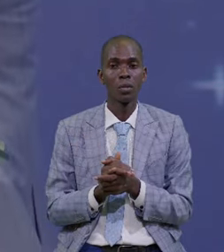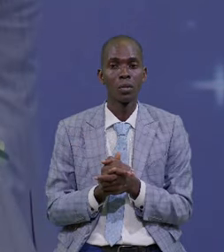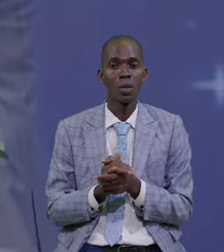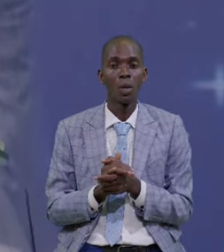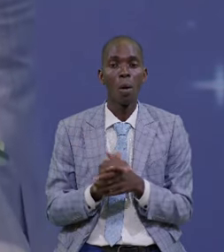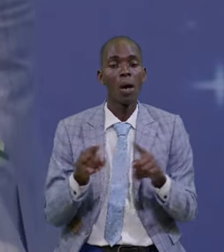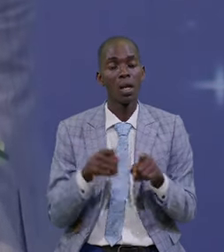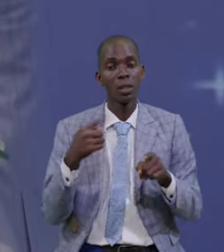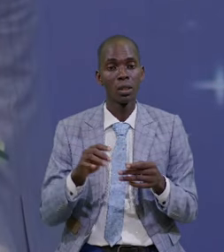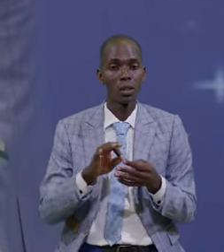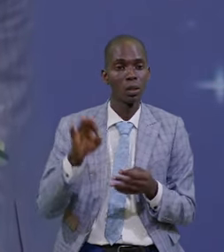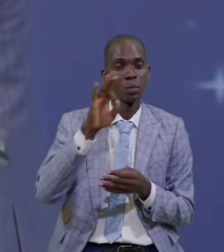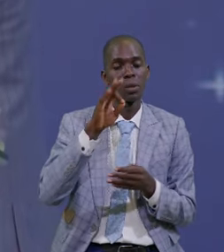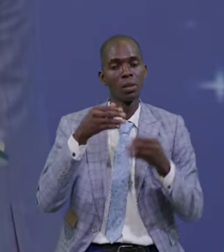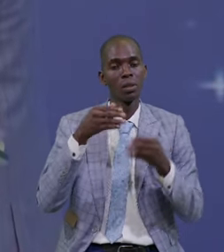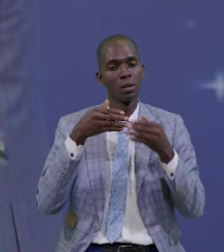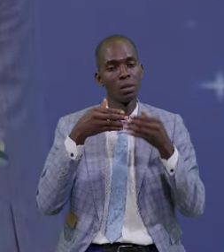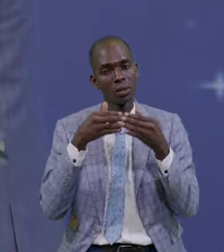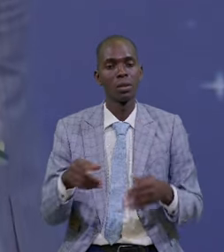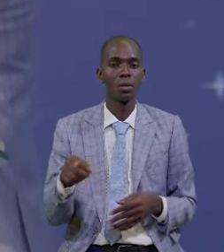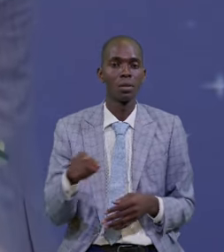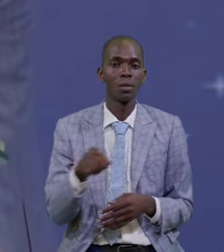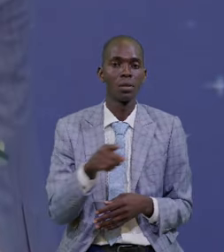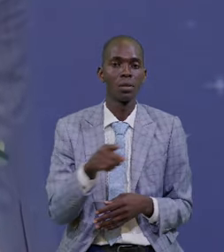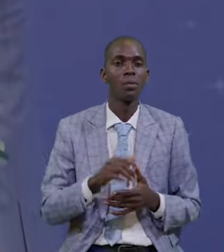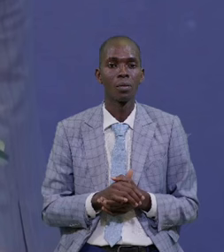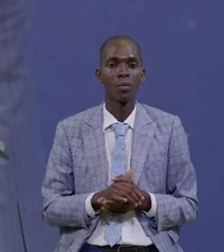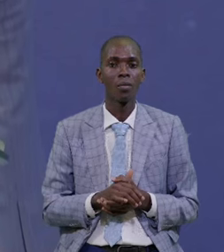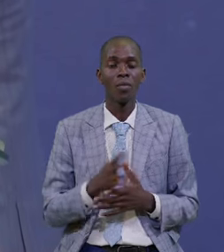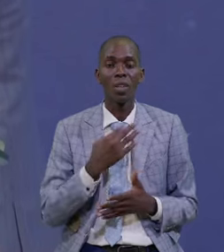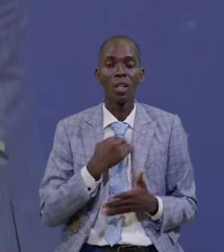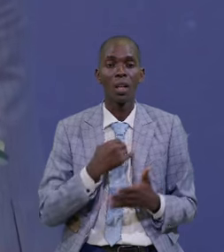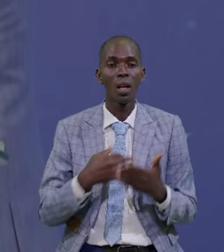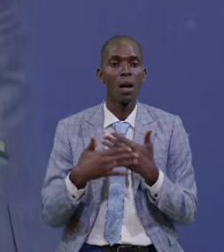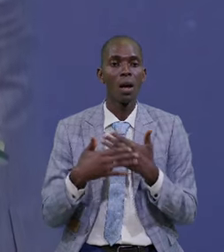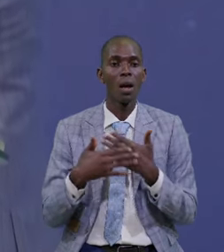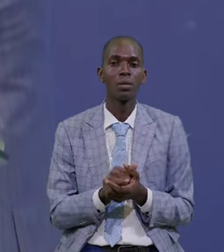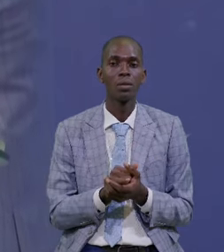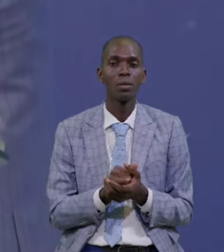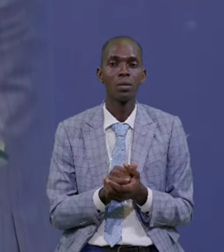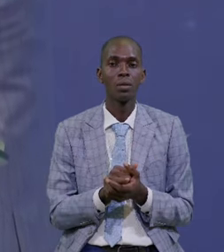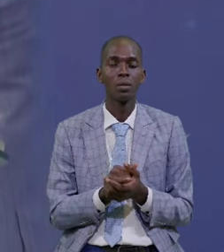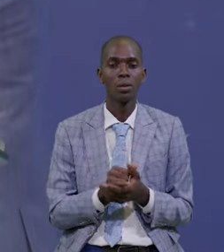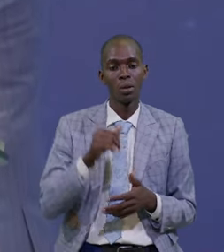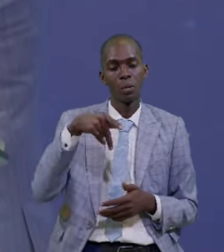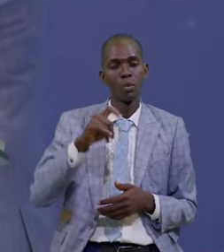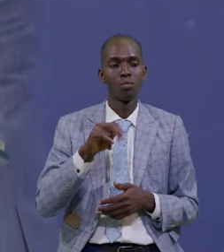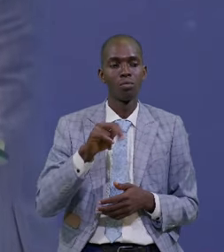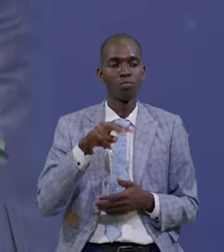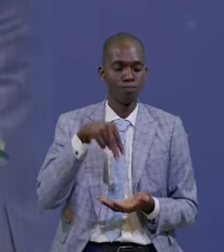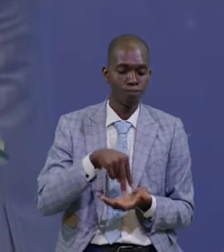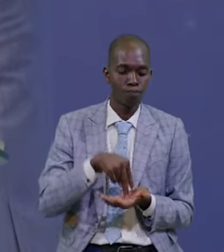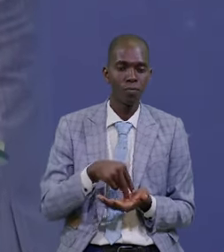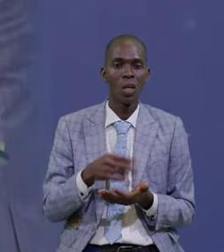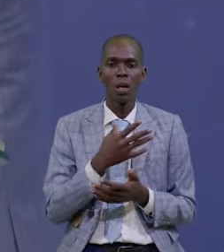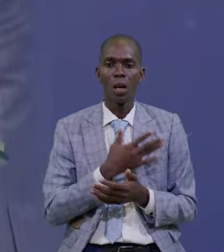Spirit gave them utterance. And after that, Peter rose up, And he spoke to